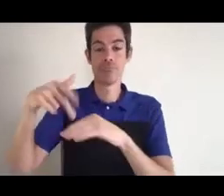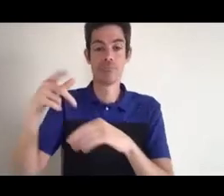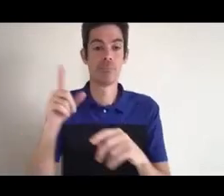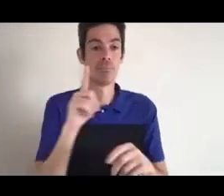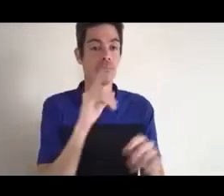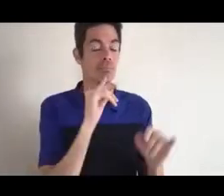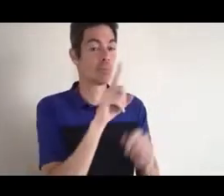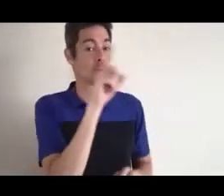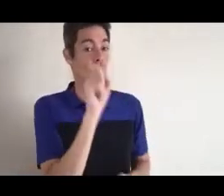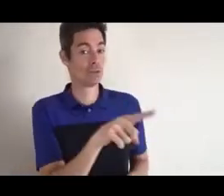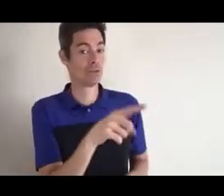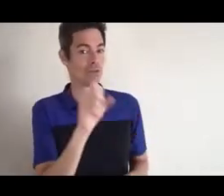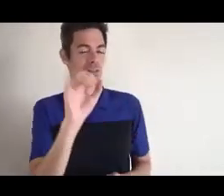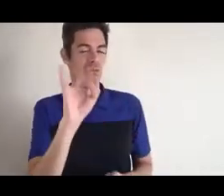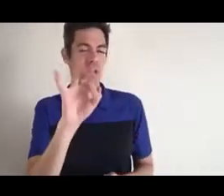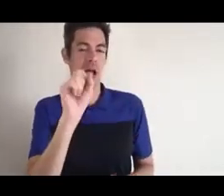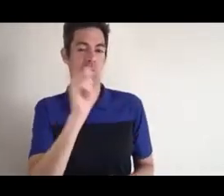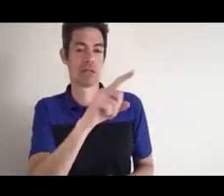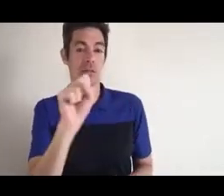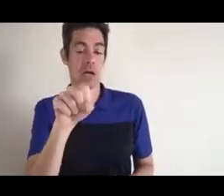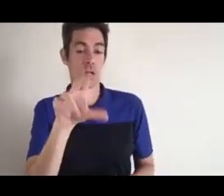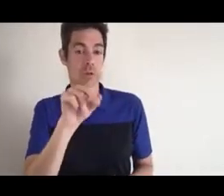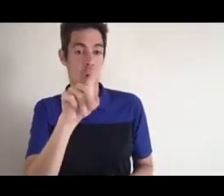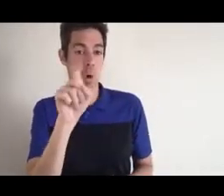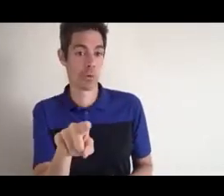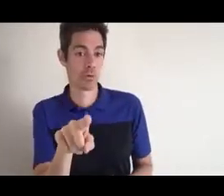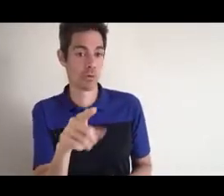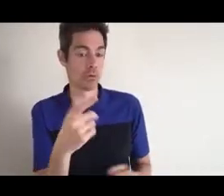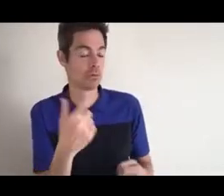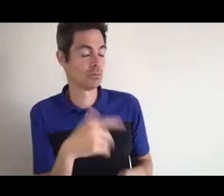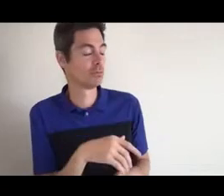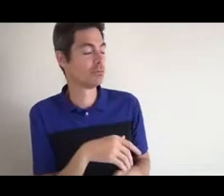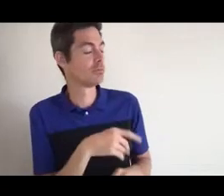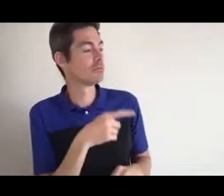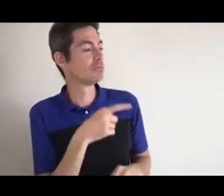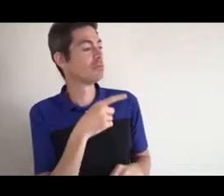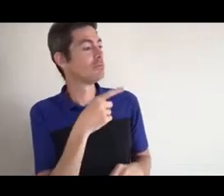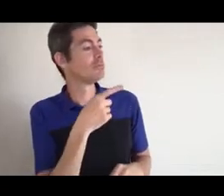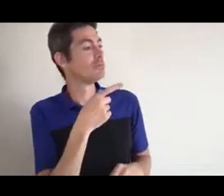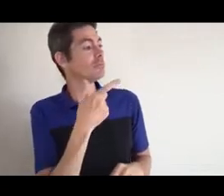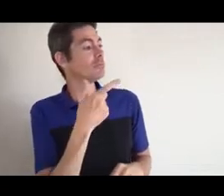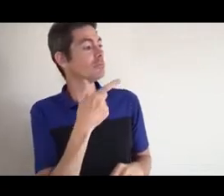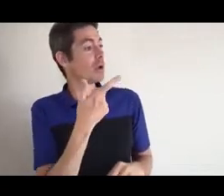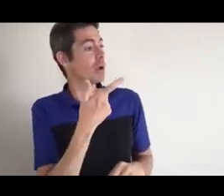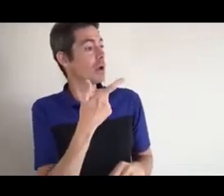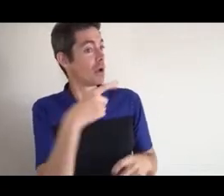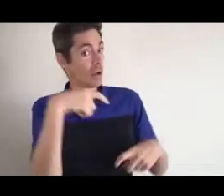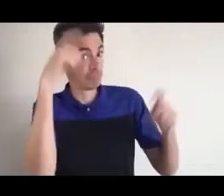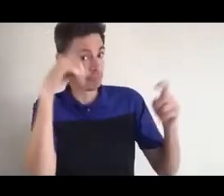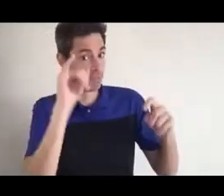pageant interview question. So if they're asking a yes or no question,